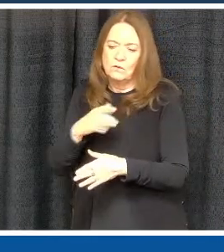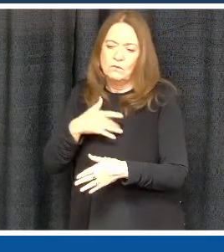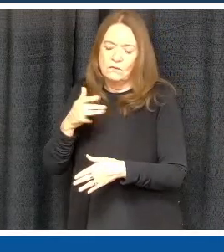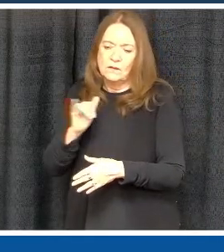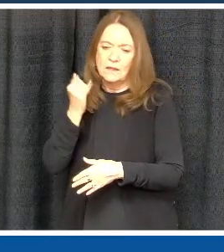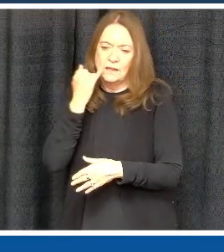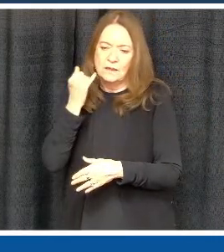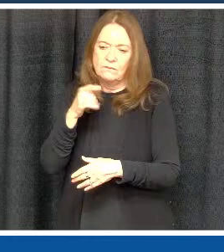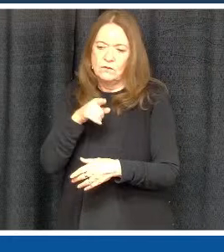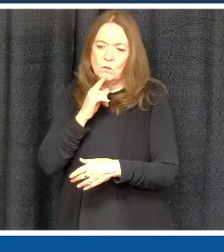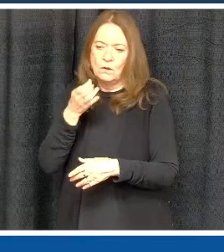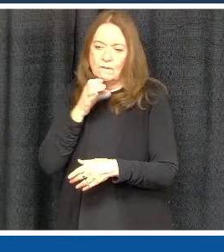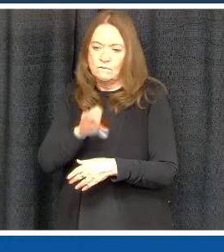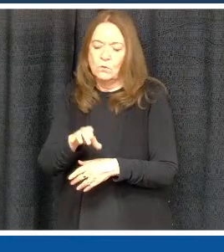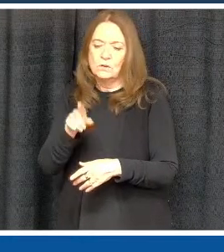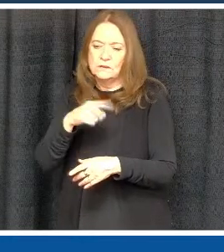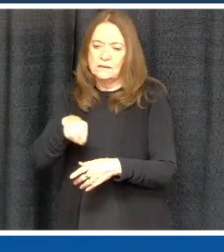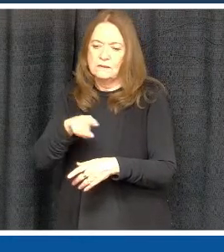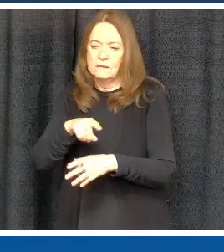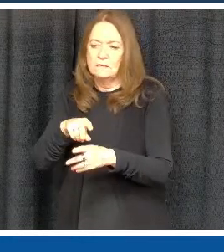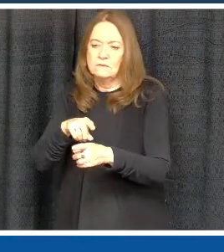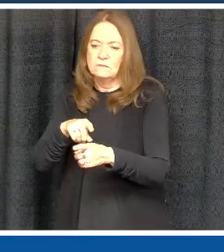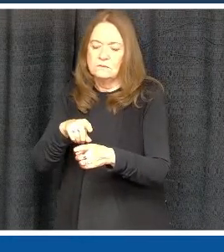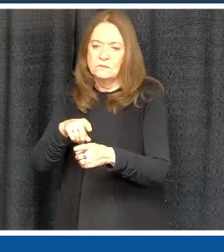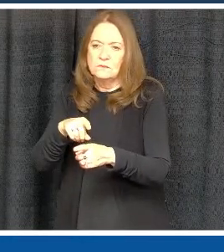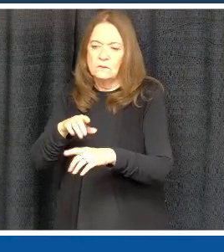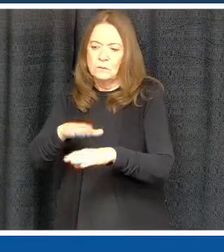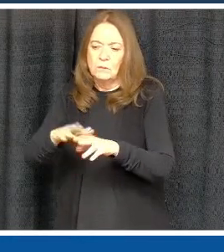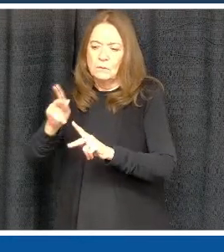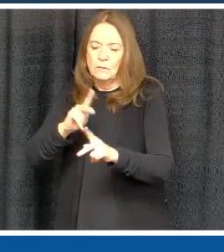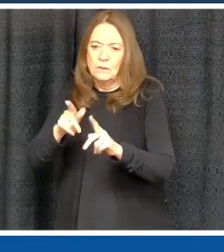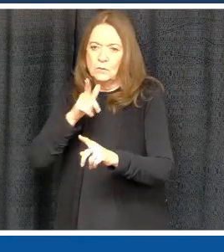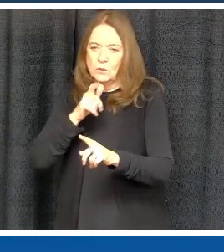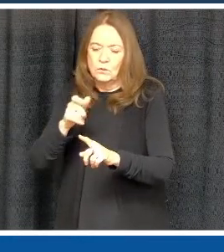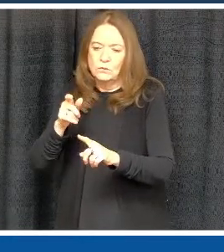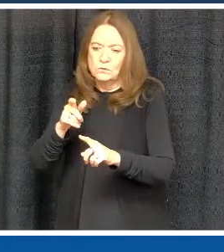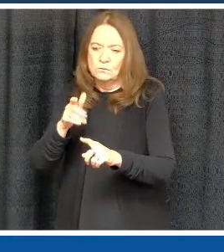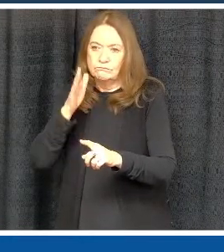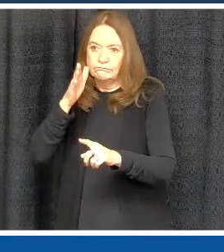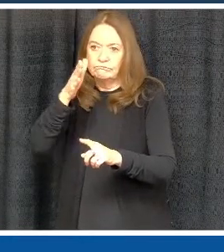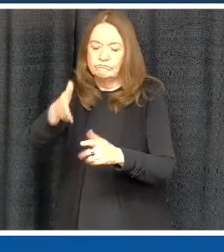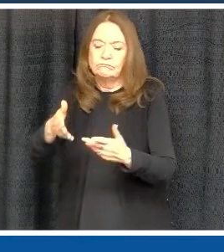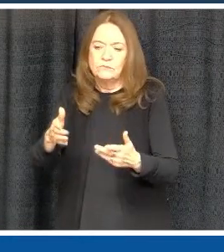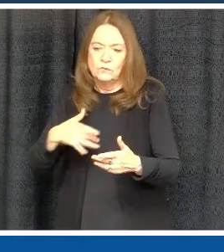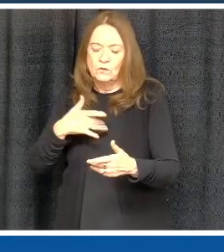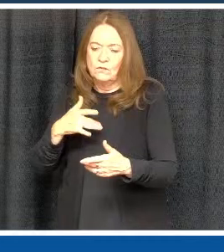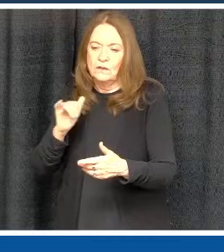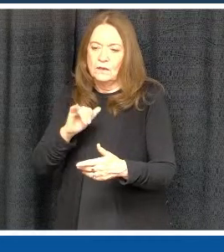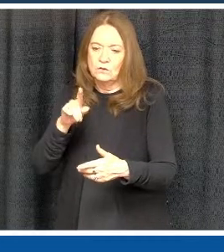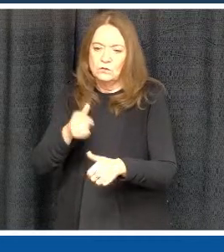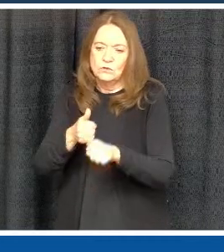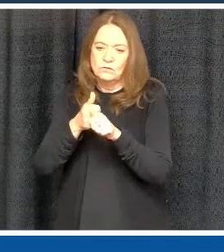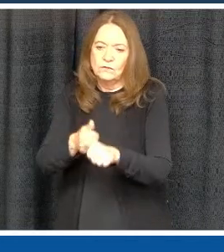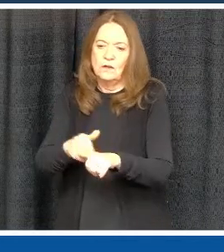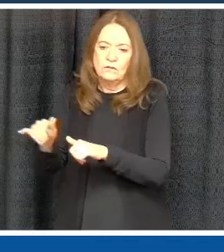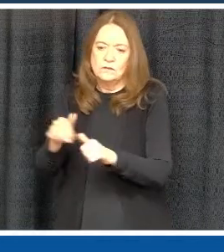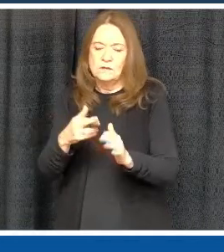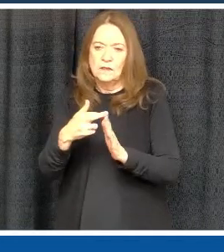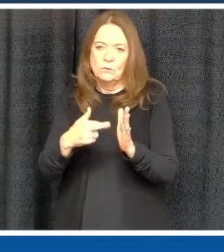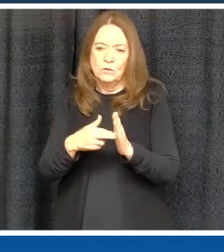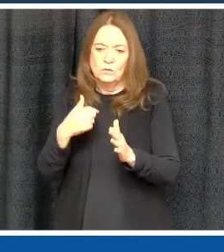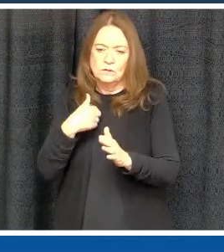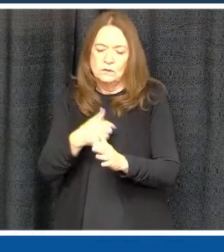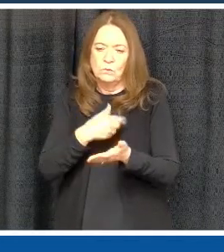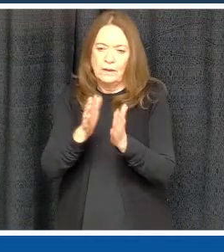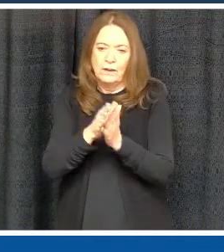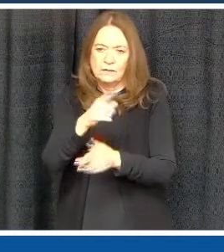you're enforcing this on everyone else that's coming forward, you feel as though you should follow the same rules that we put in place